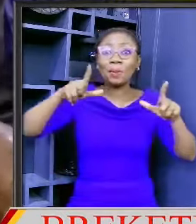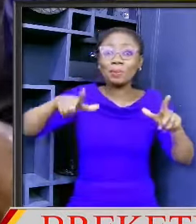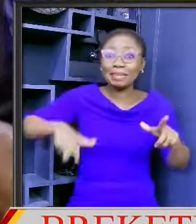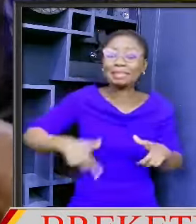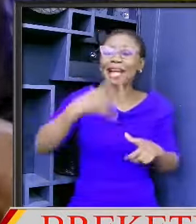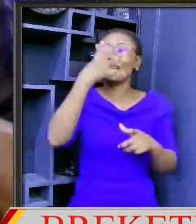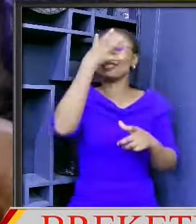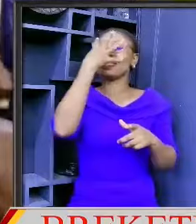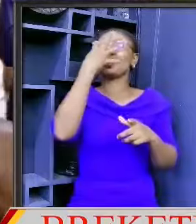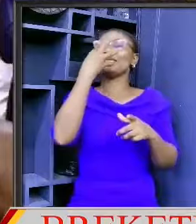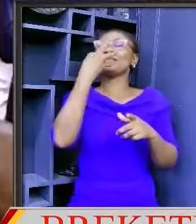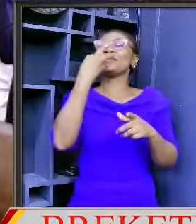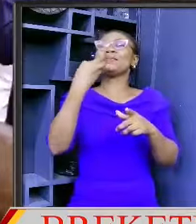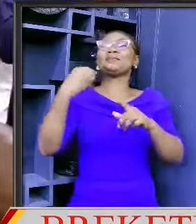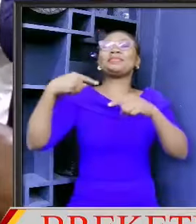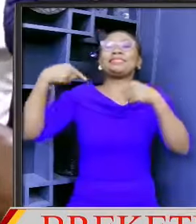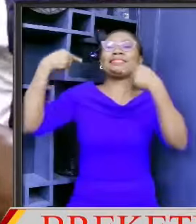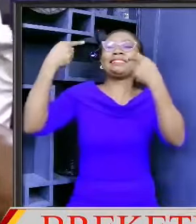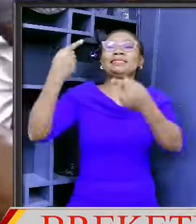daybreak.